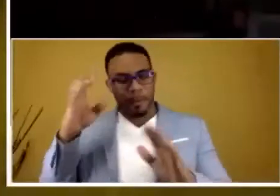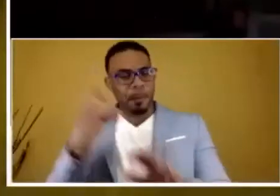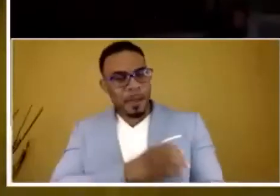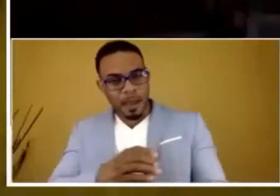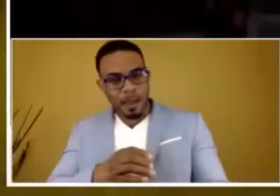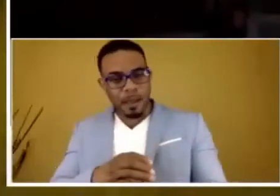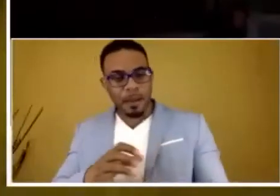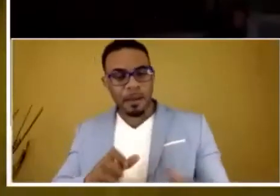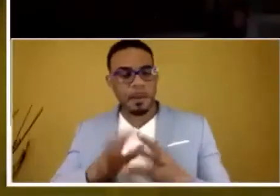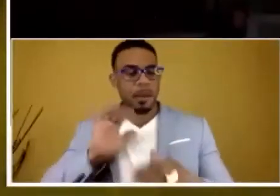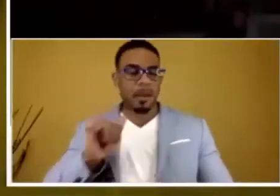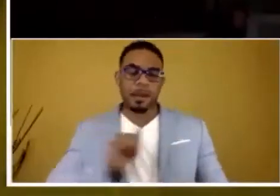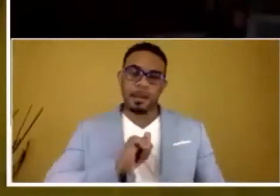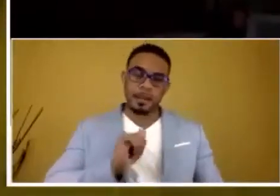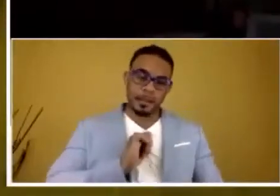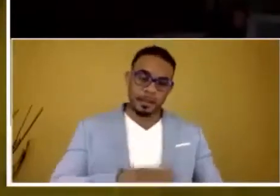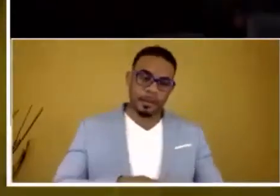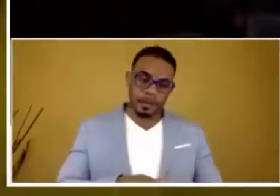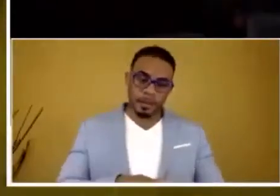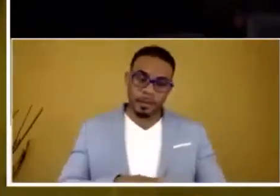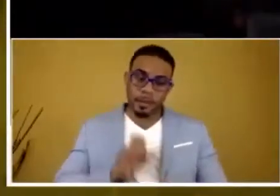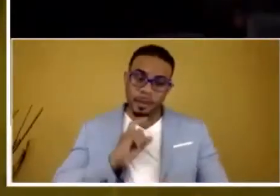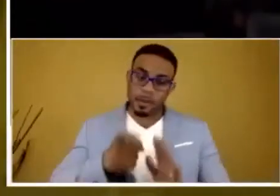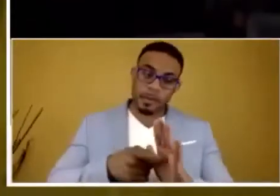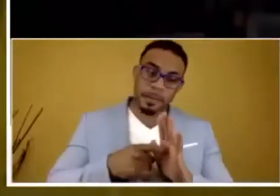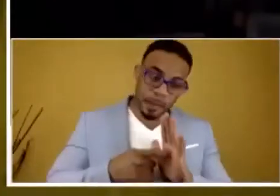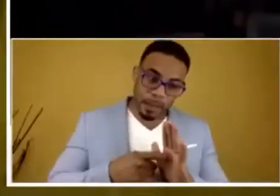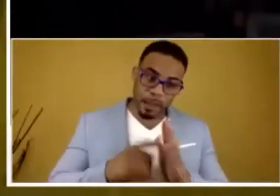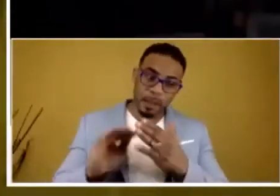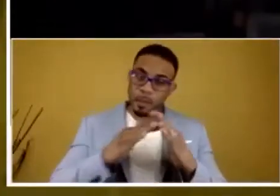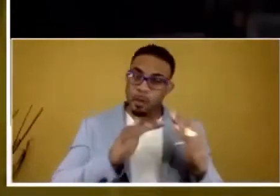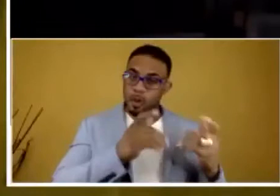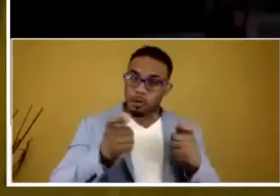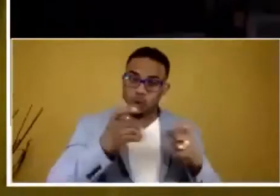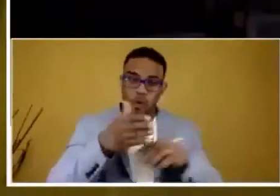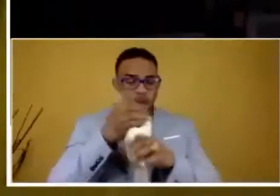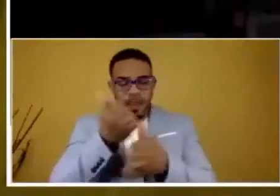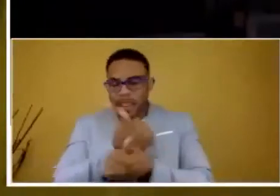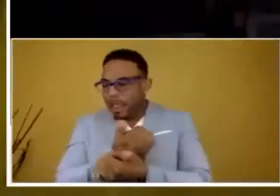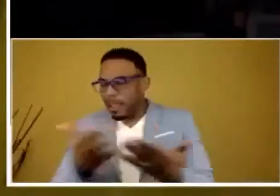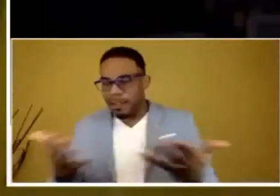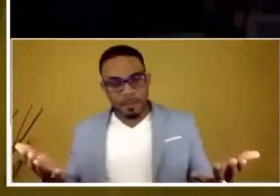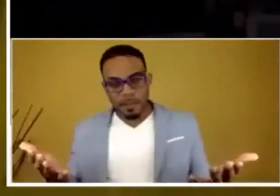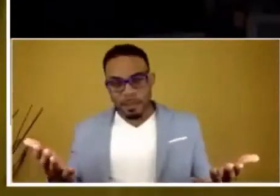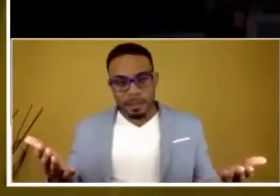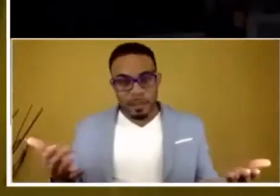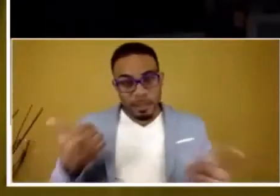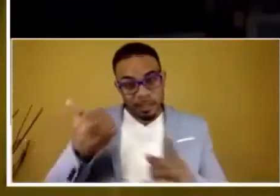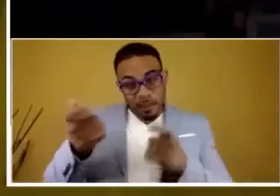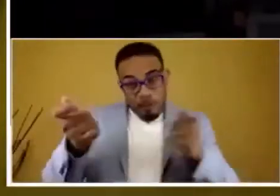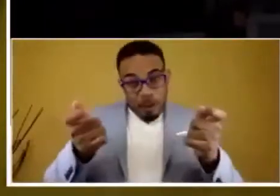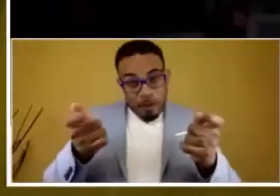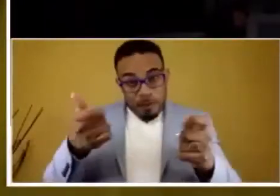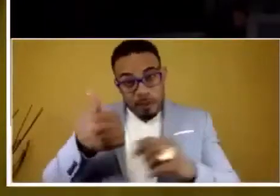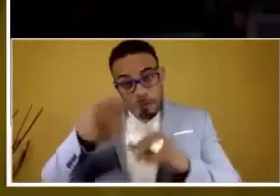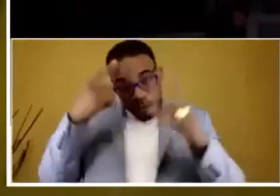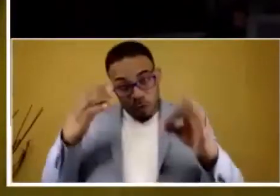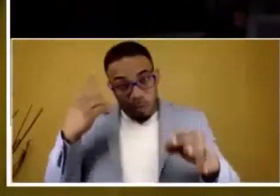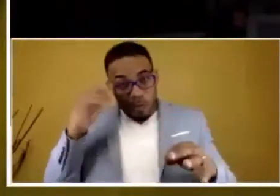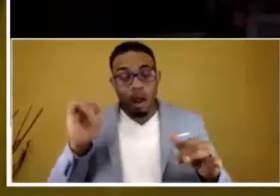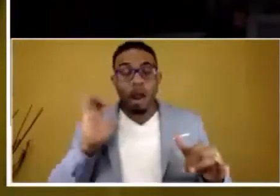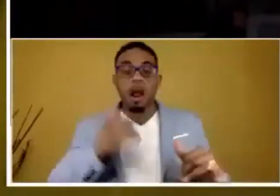building it ourselves. We are demanding community control over everything and self-governance and self-determination for all